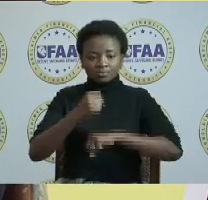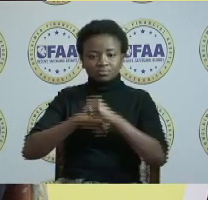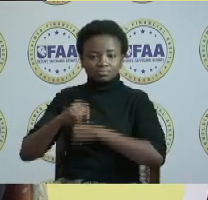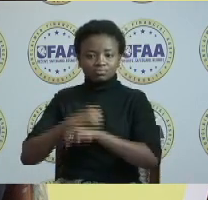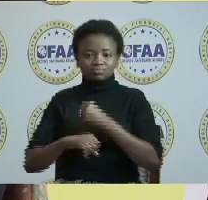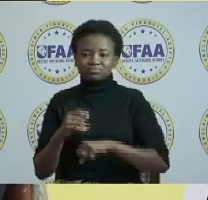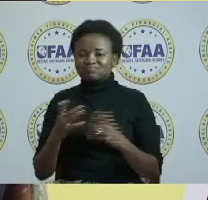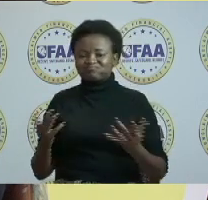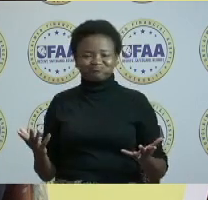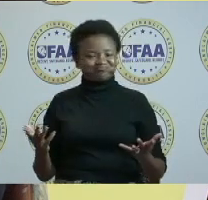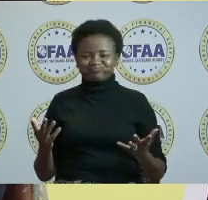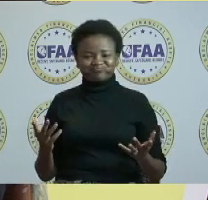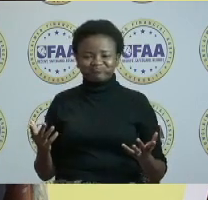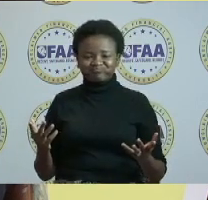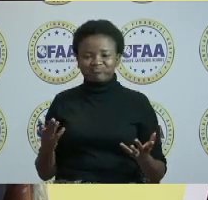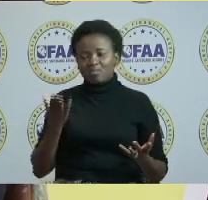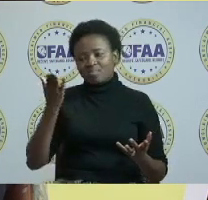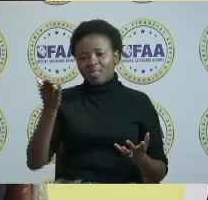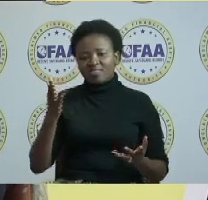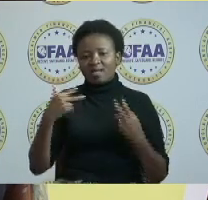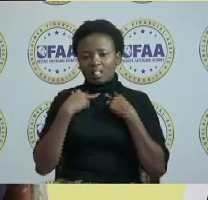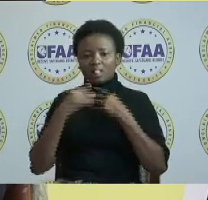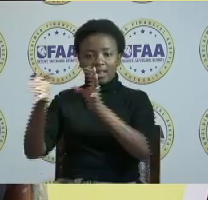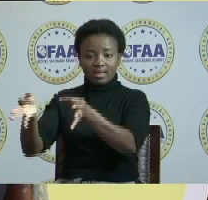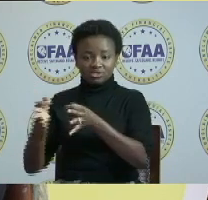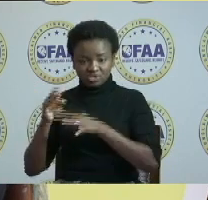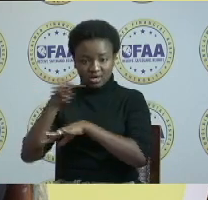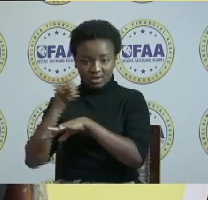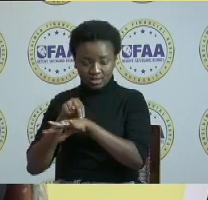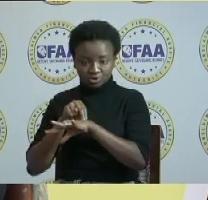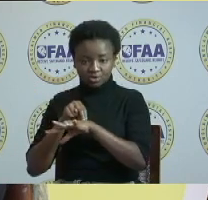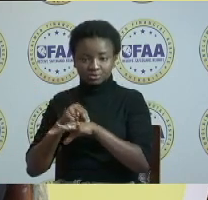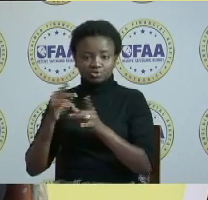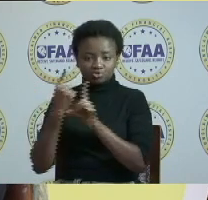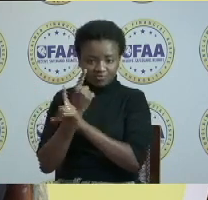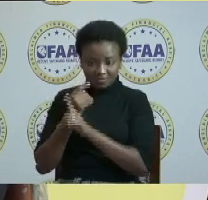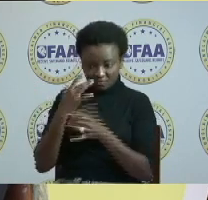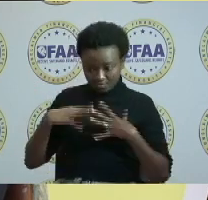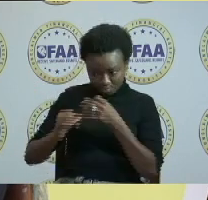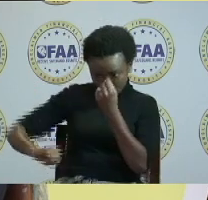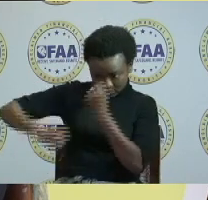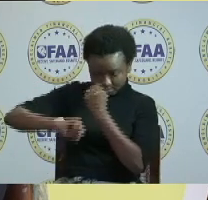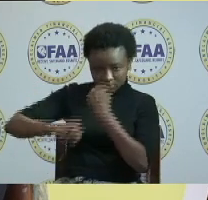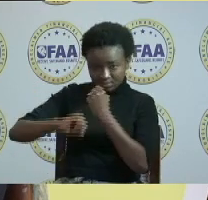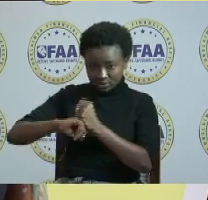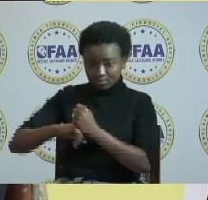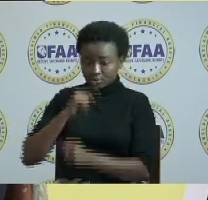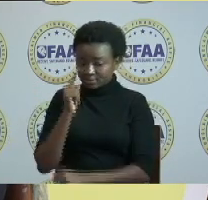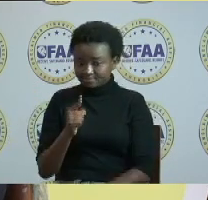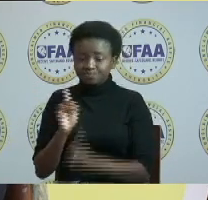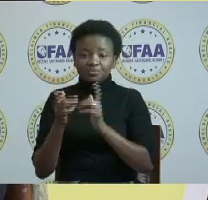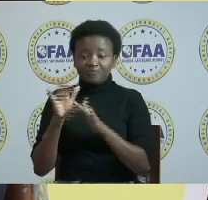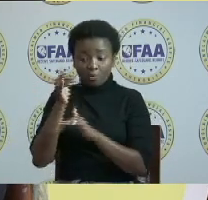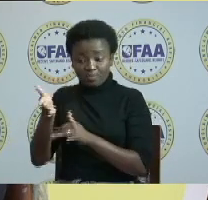domiciled in the National Treasury. So we had some few staff seconded from Treasury to implement the mandate.